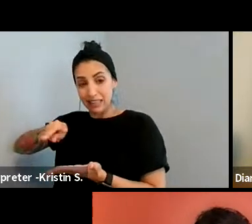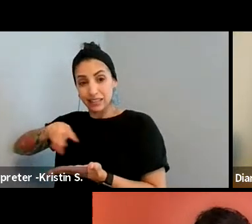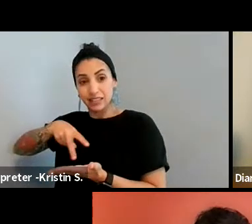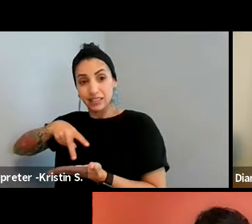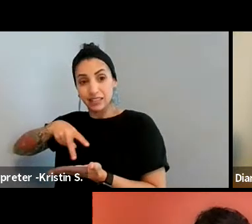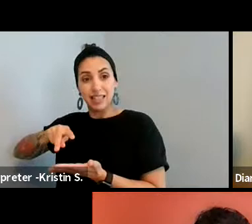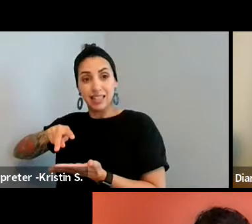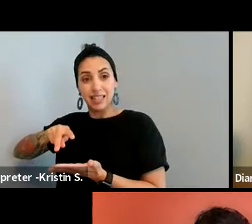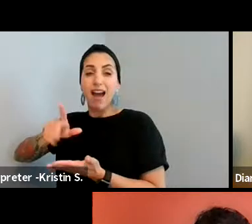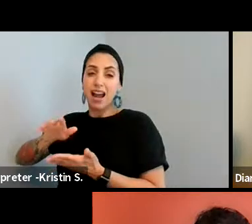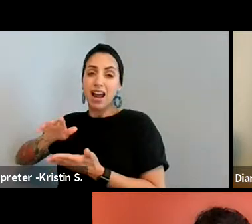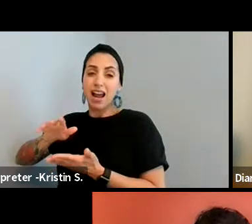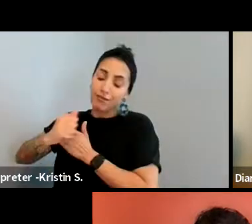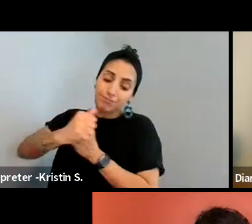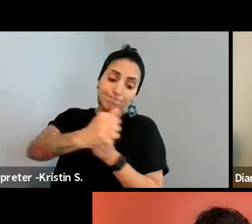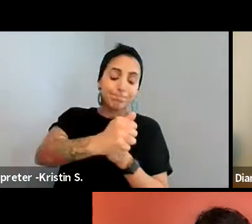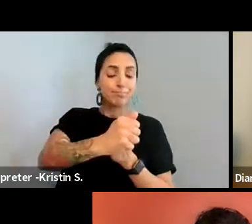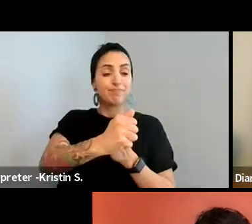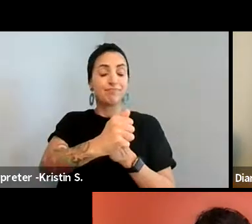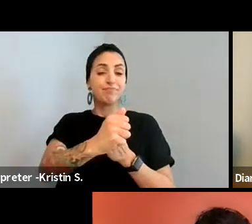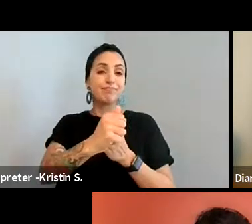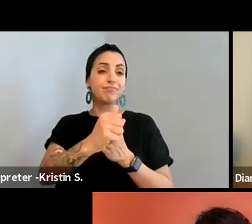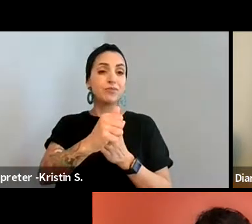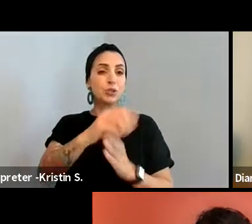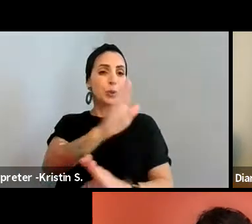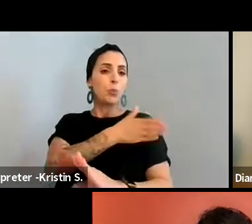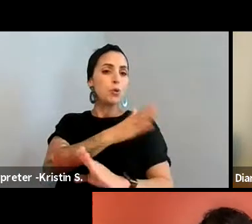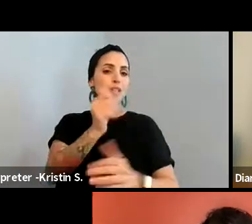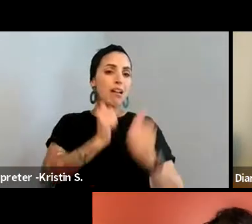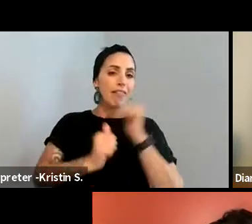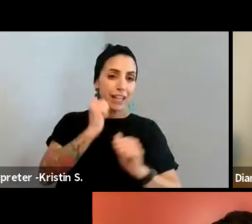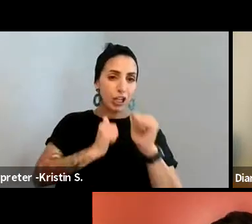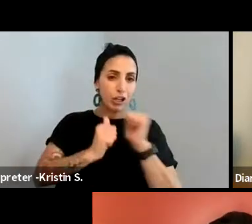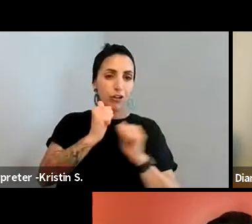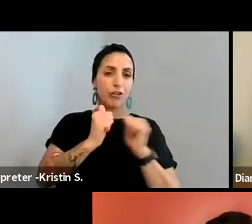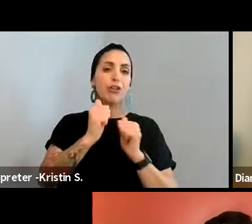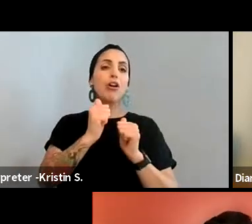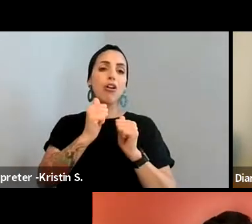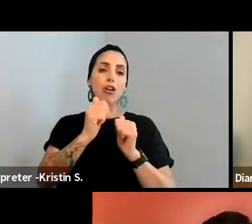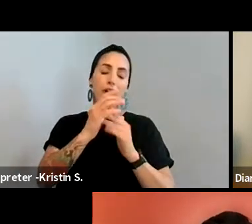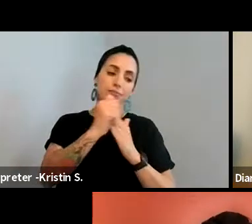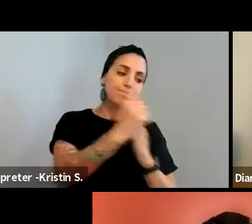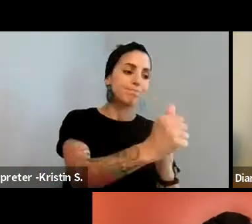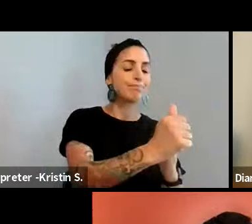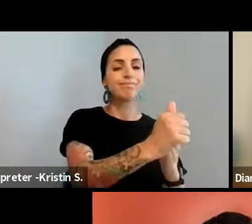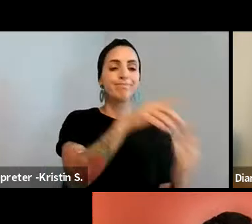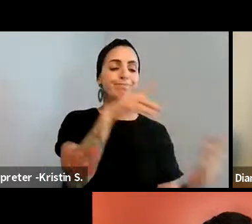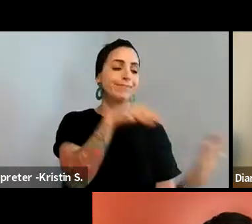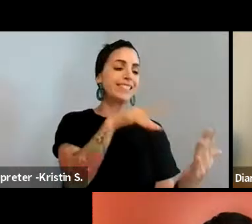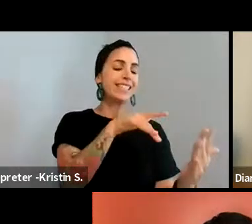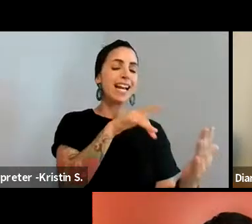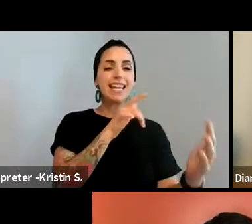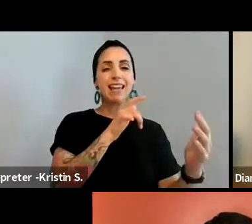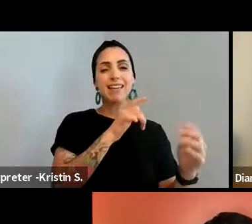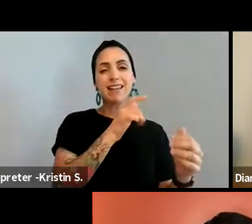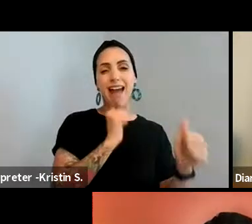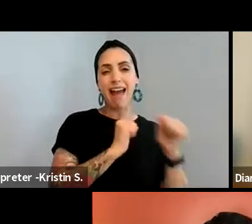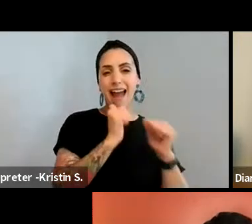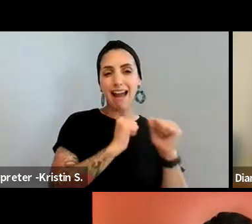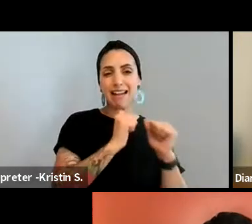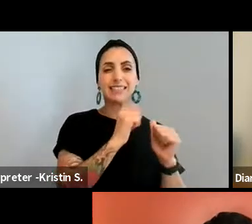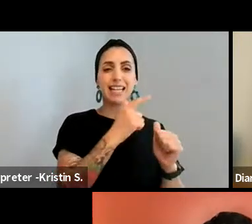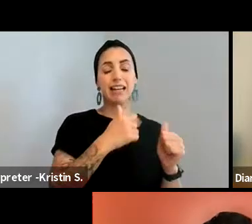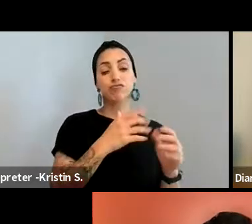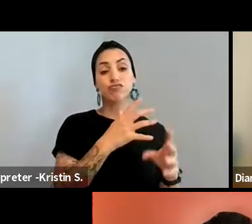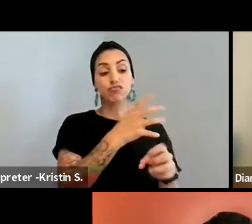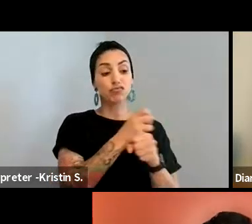find musical theater and then went to actually study acting and getting my bachelor's of fine arts for my